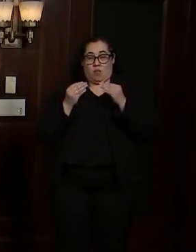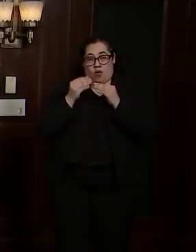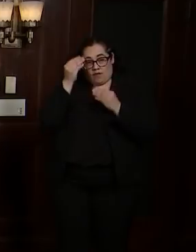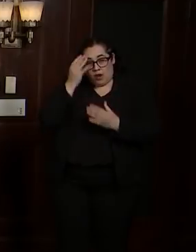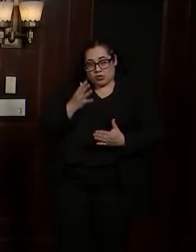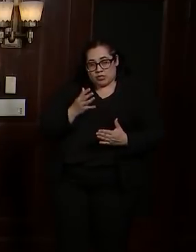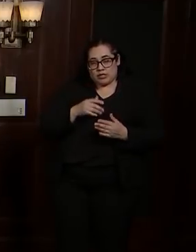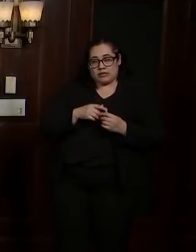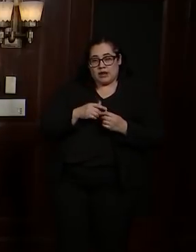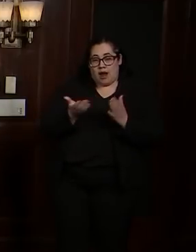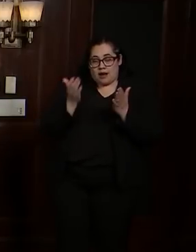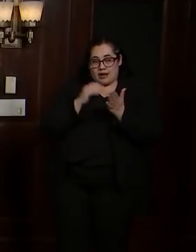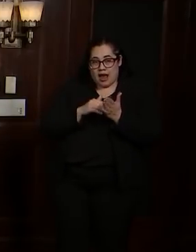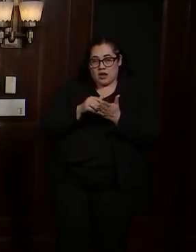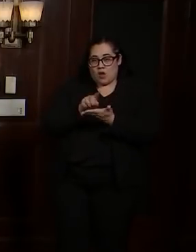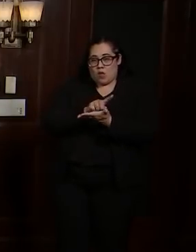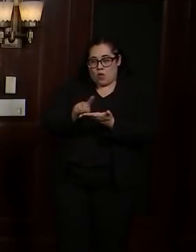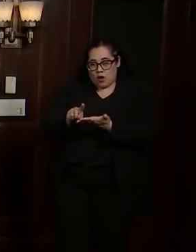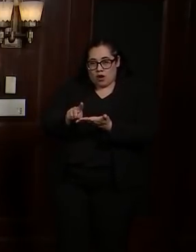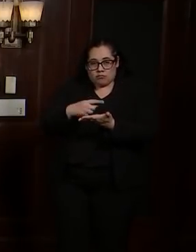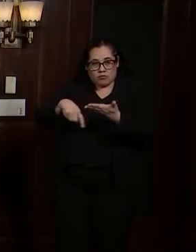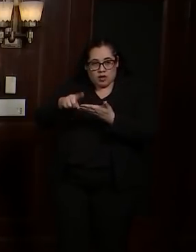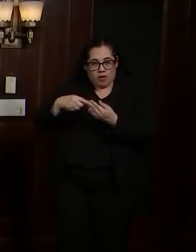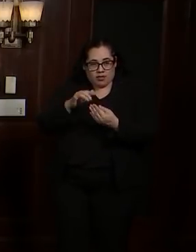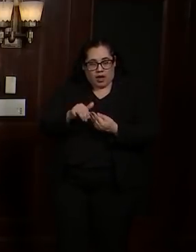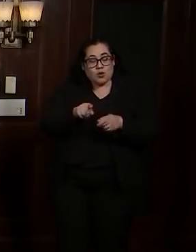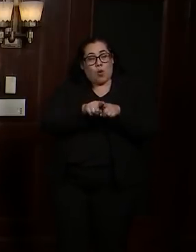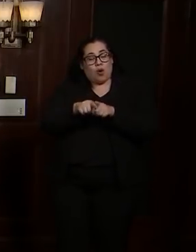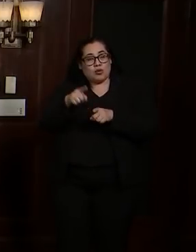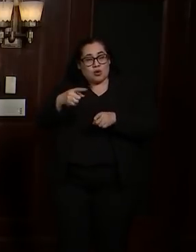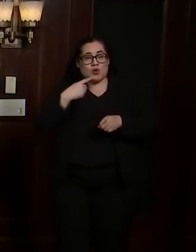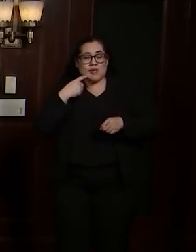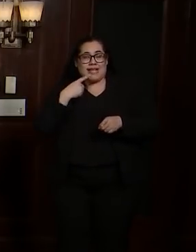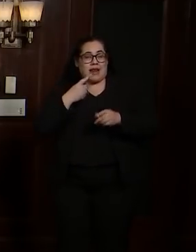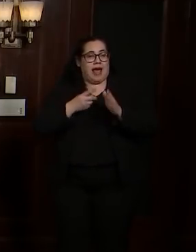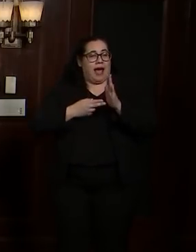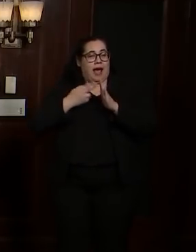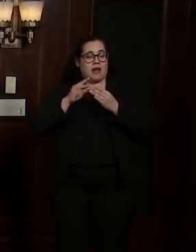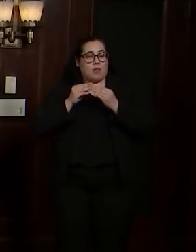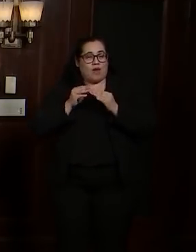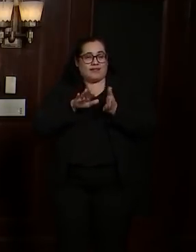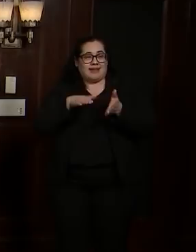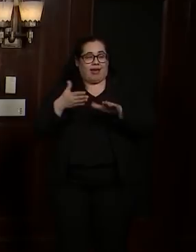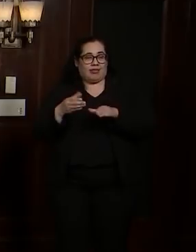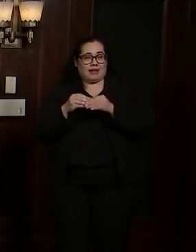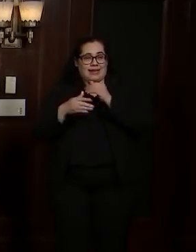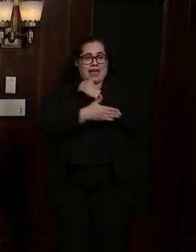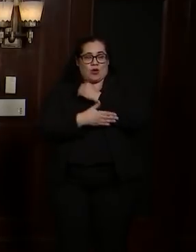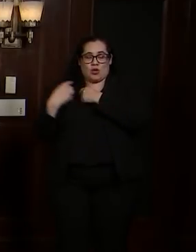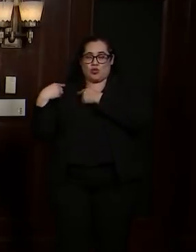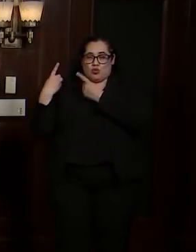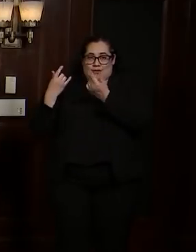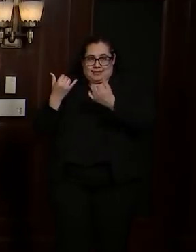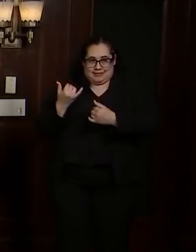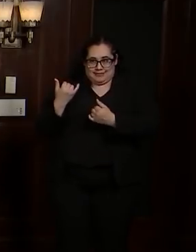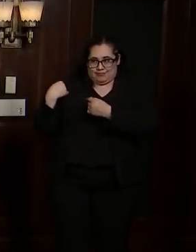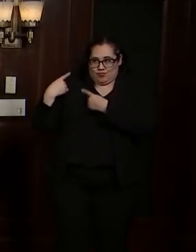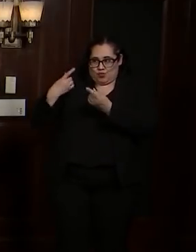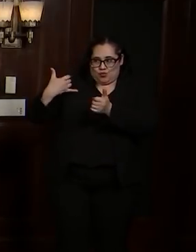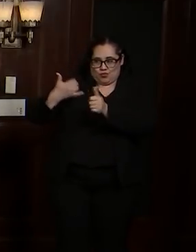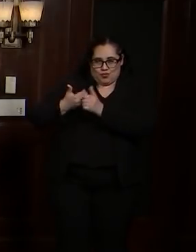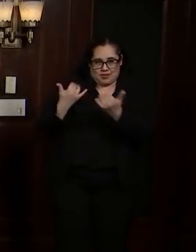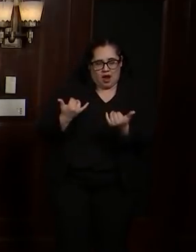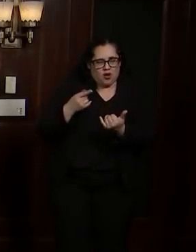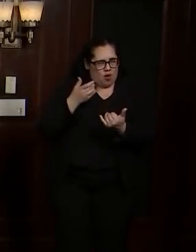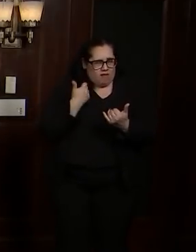information at the end of the week about that. You also reported today the highest number of new deaths in the county to date. Do you have any update, or can you